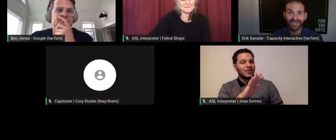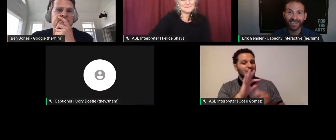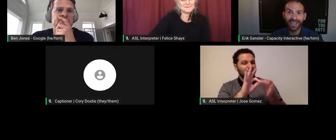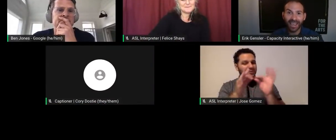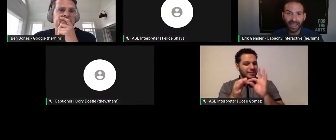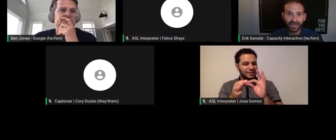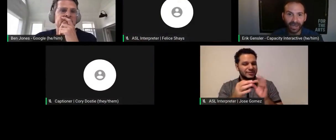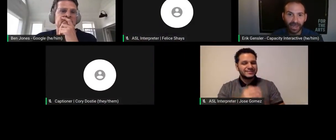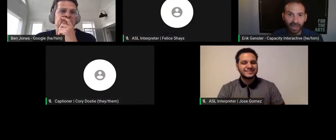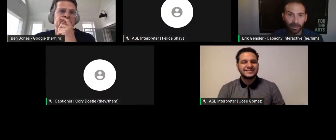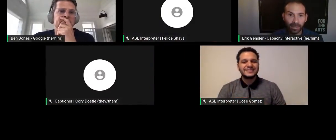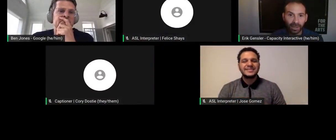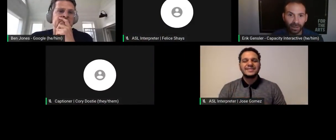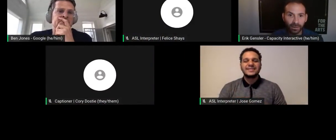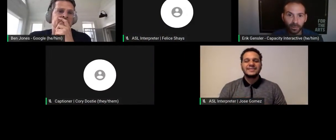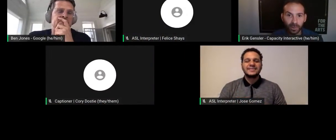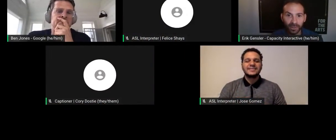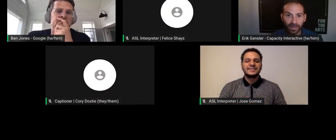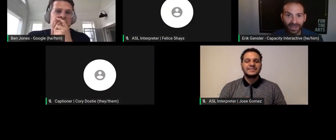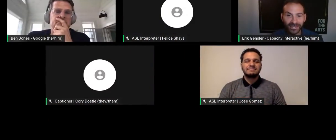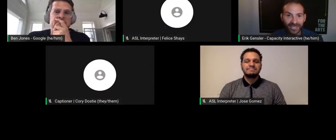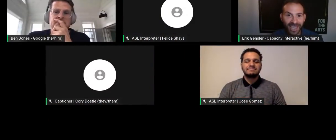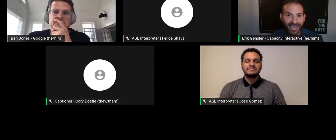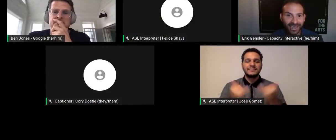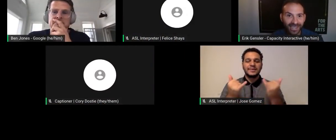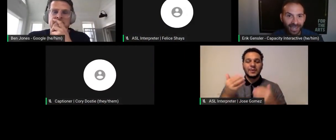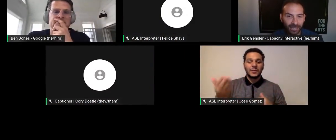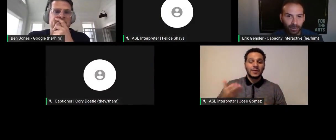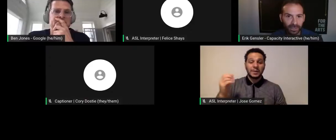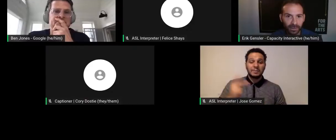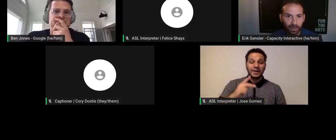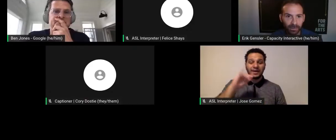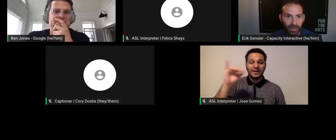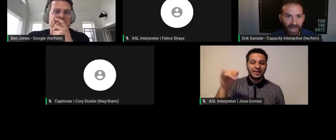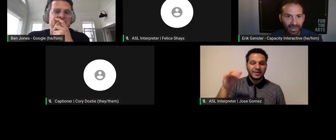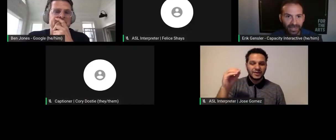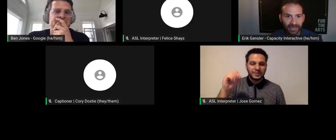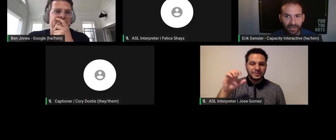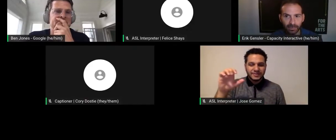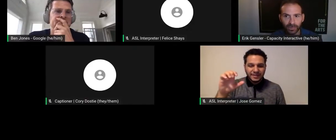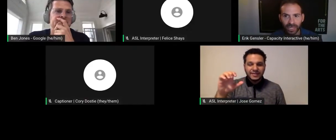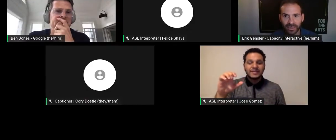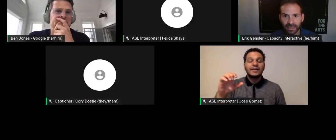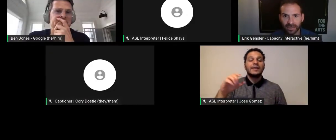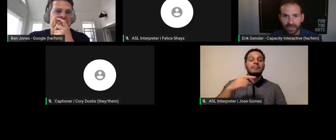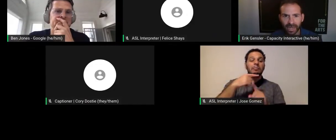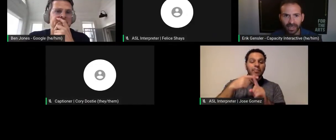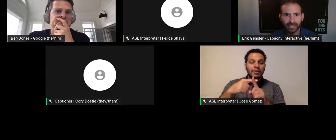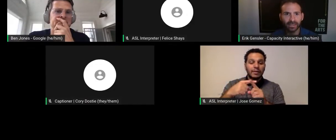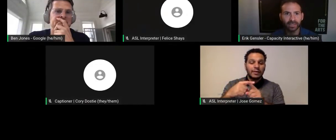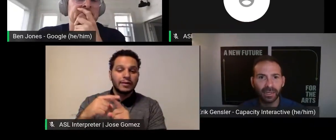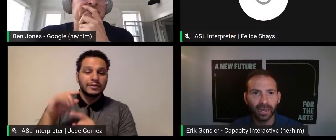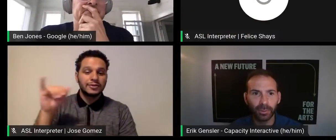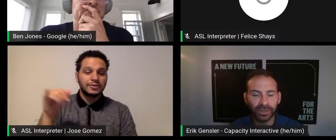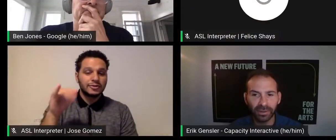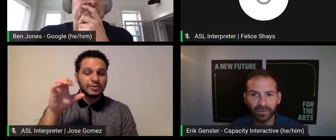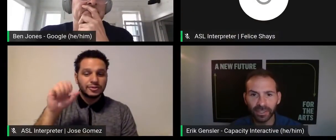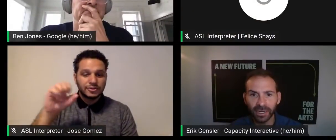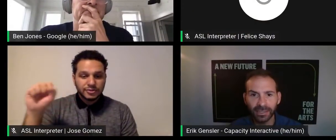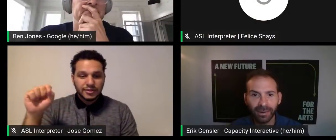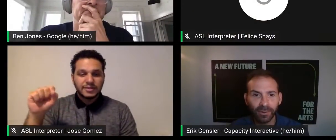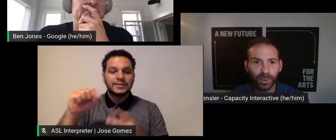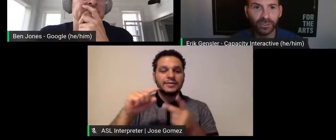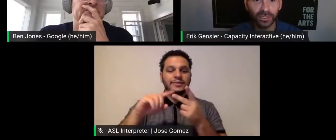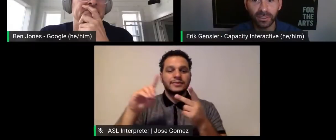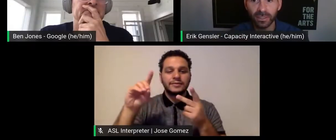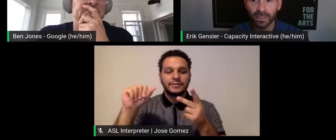interpretation. And I'm going to welcome back Jose, and we're going to bring back Jess and Dan. We don't have a